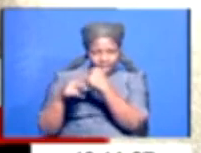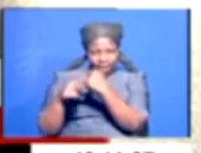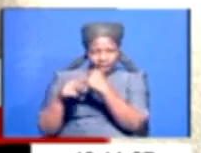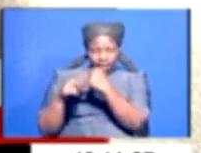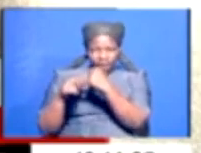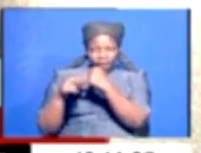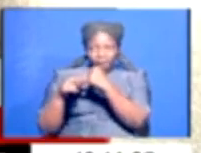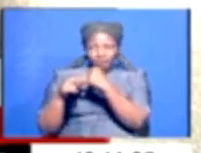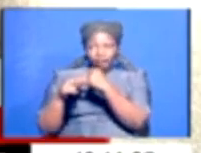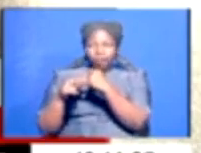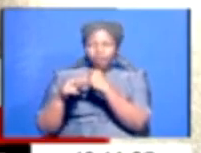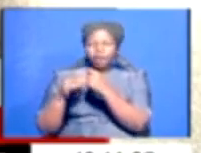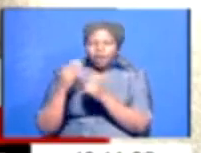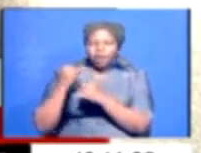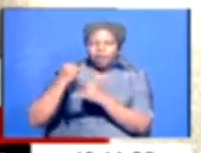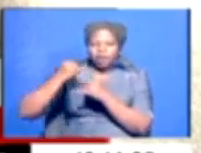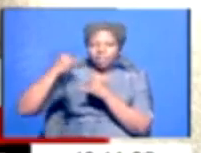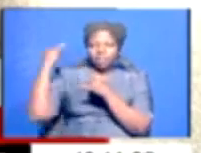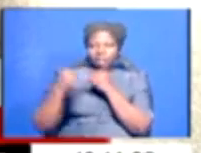1187. And